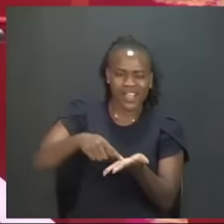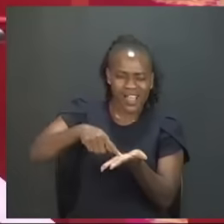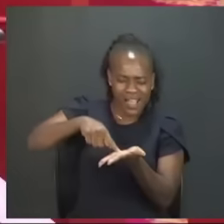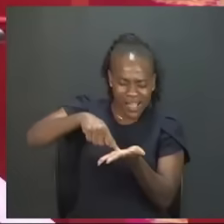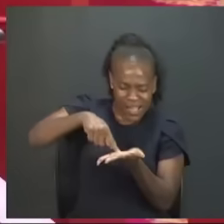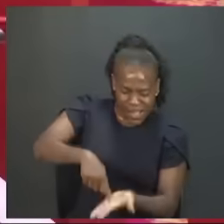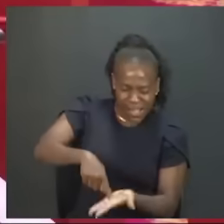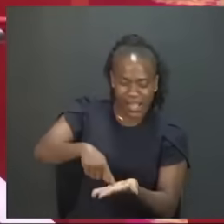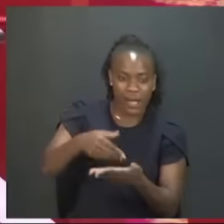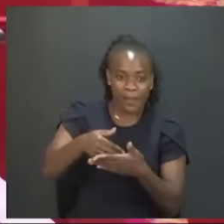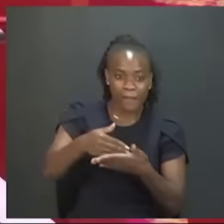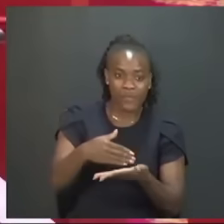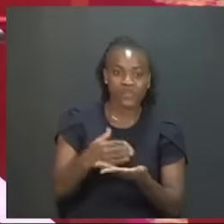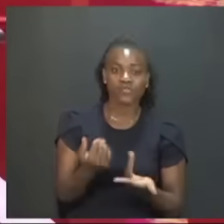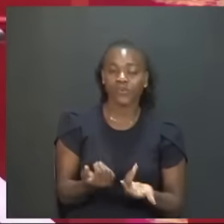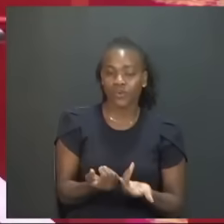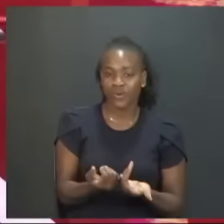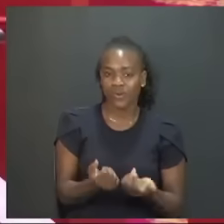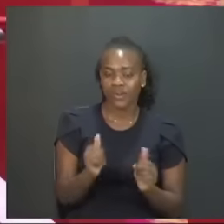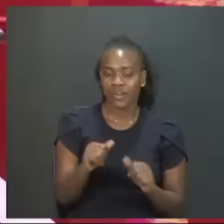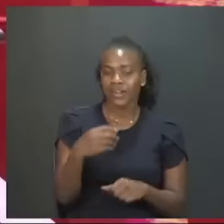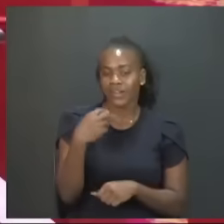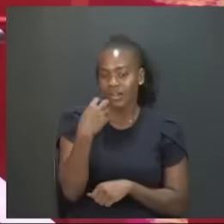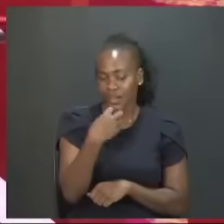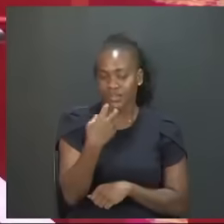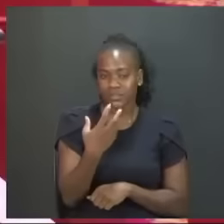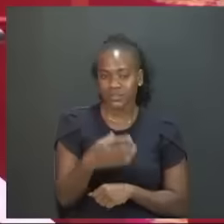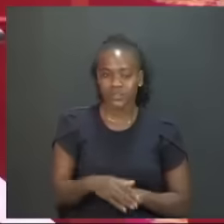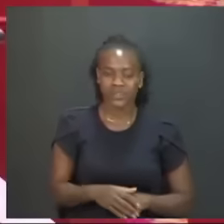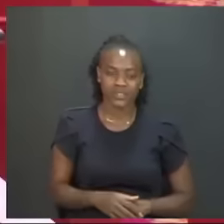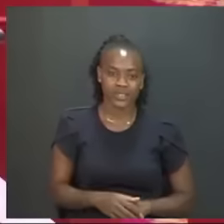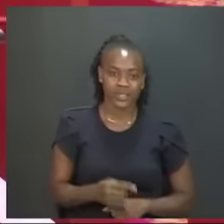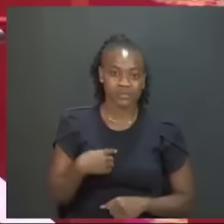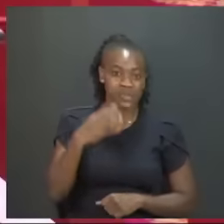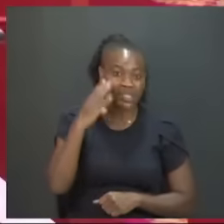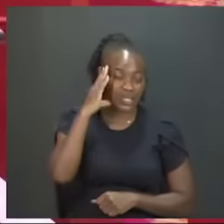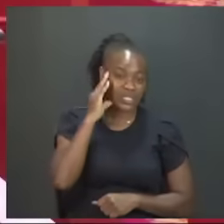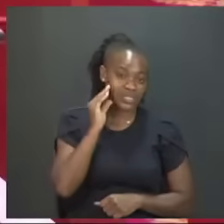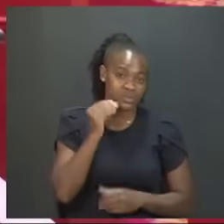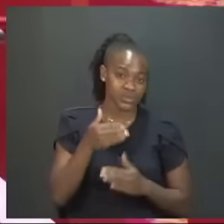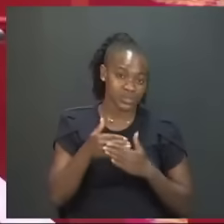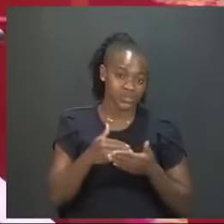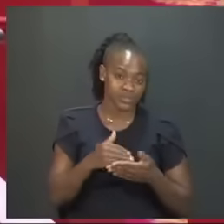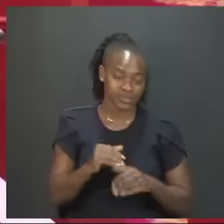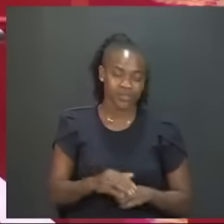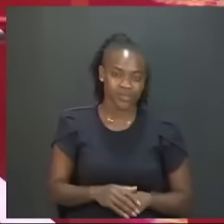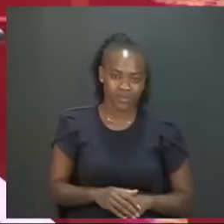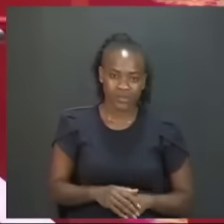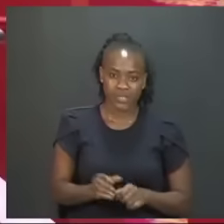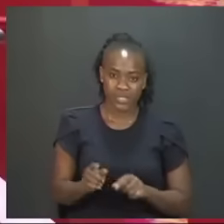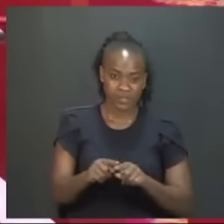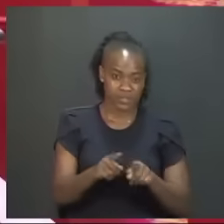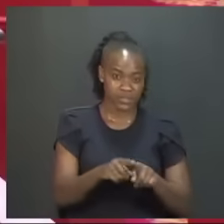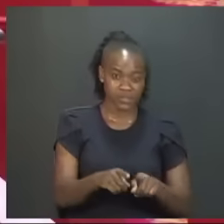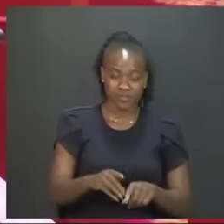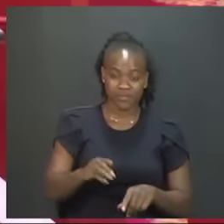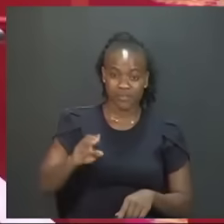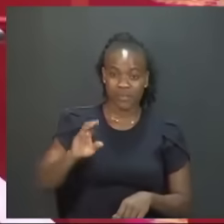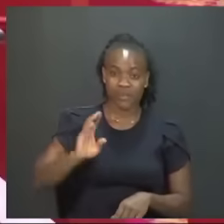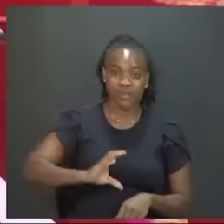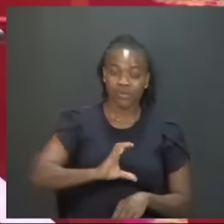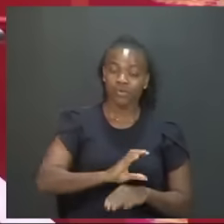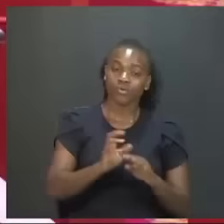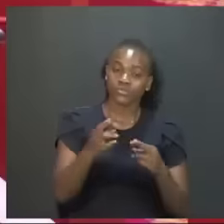before you are given the indication to go ahead and speak. So I have experienced that also in a number of committee rooms.